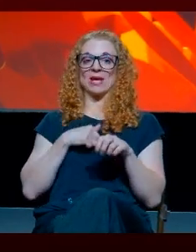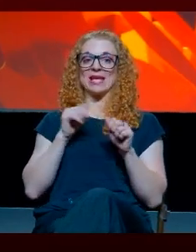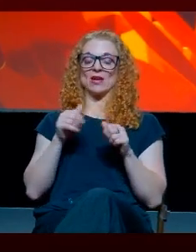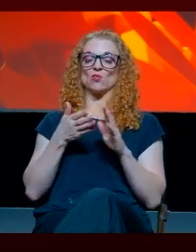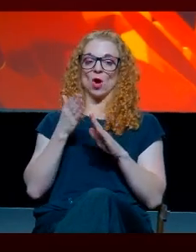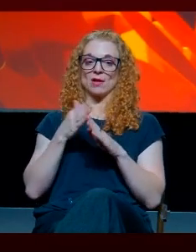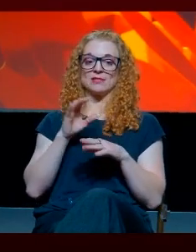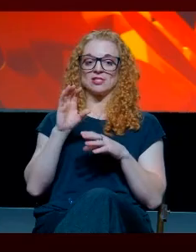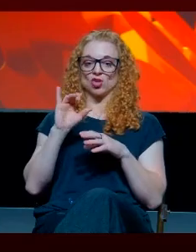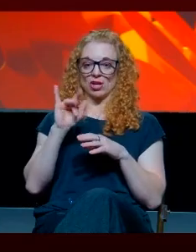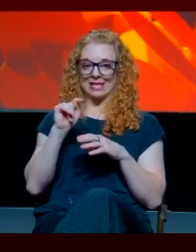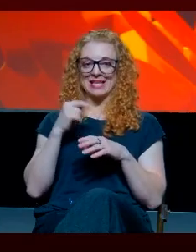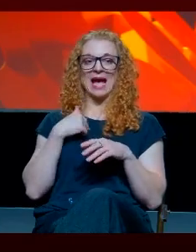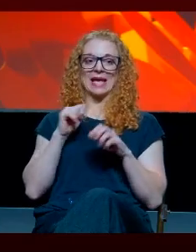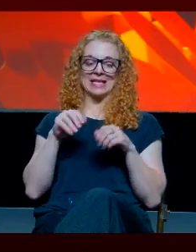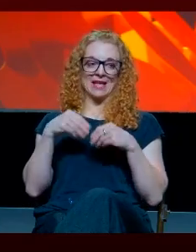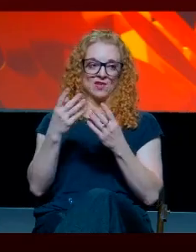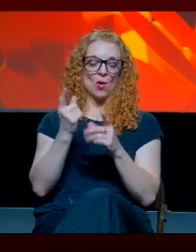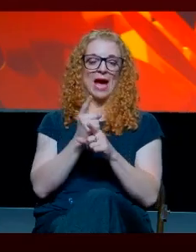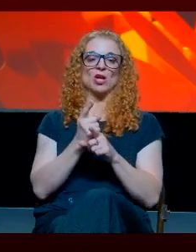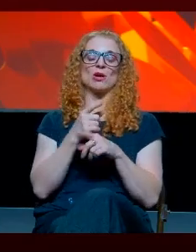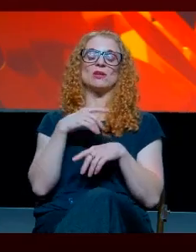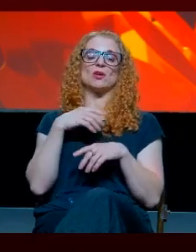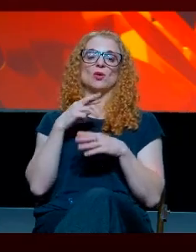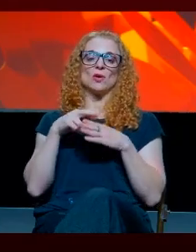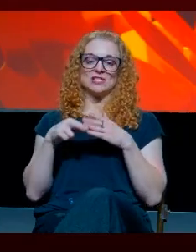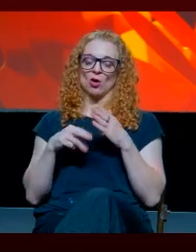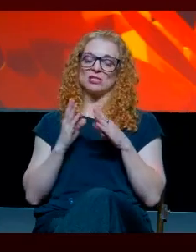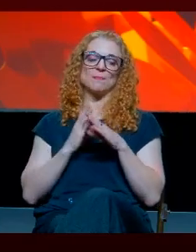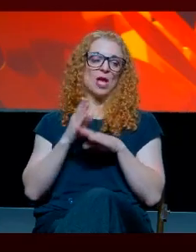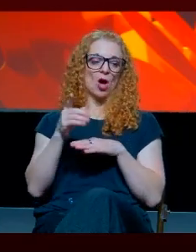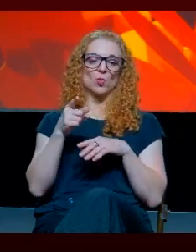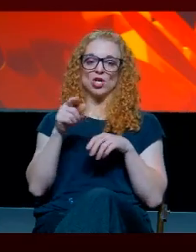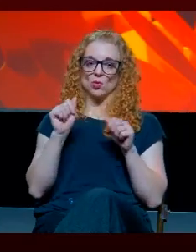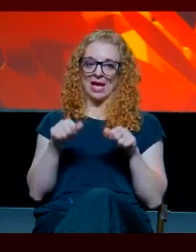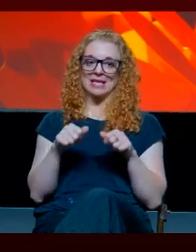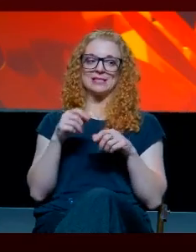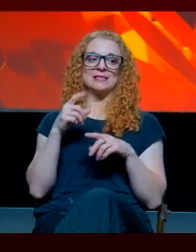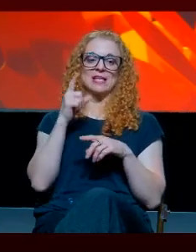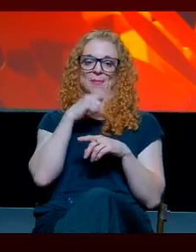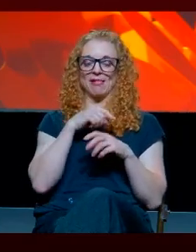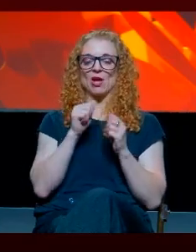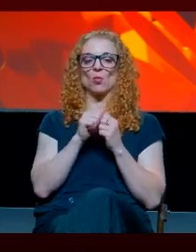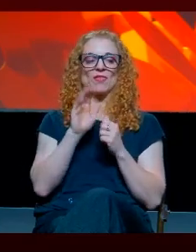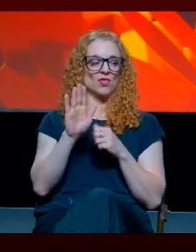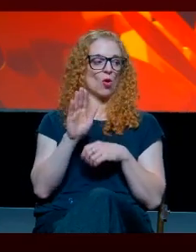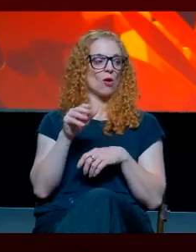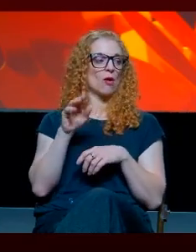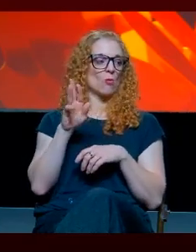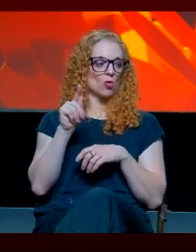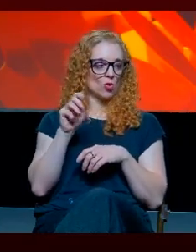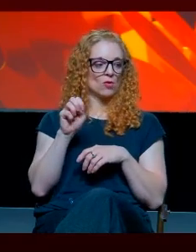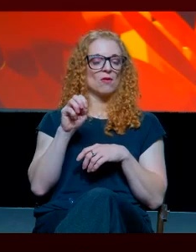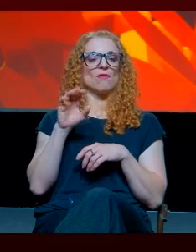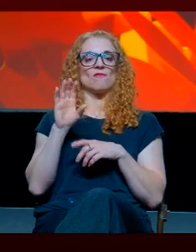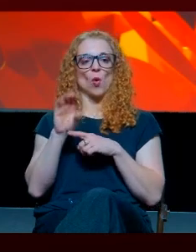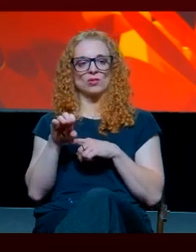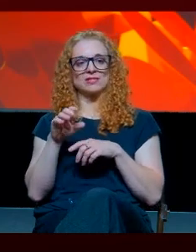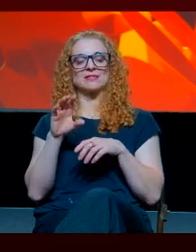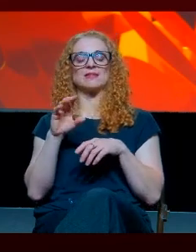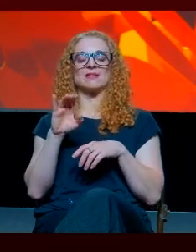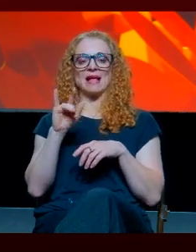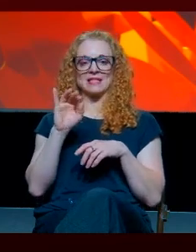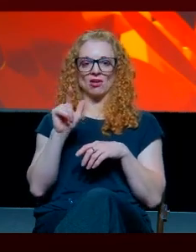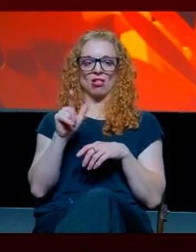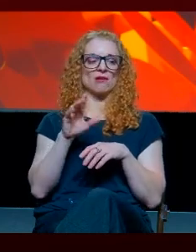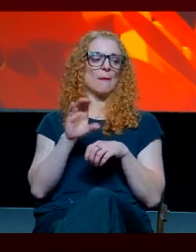I can give you accurate results that are beyond what you can actually simulate with your brute force classical computing. So 2